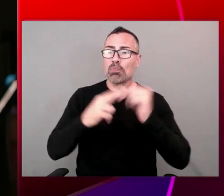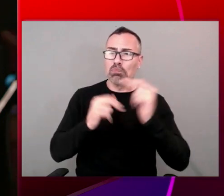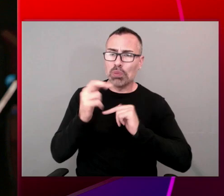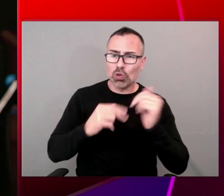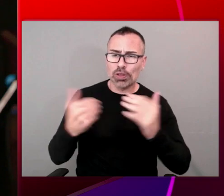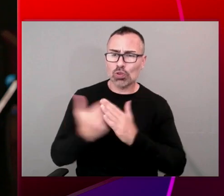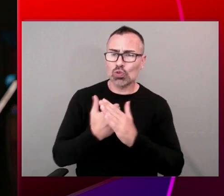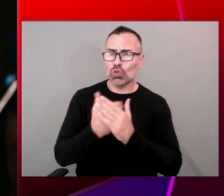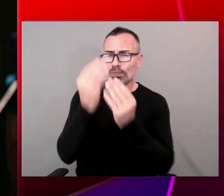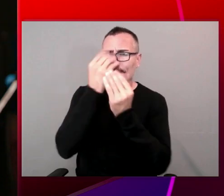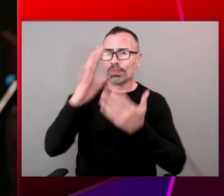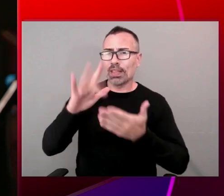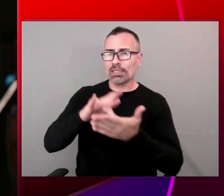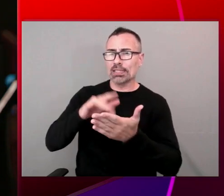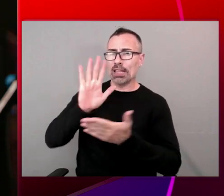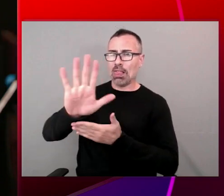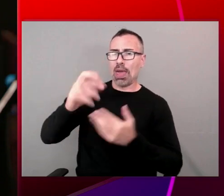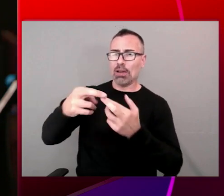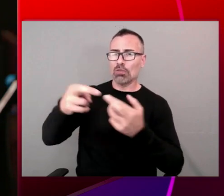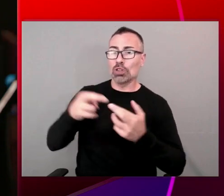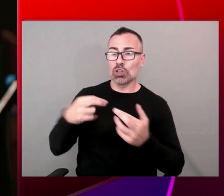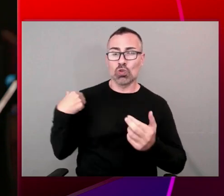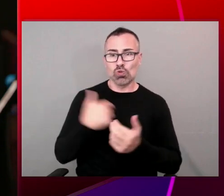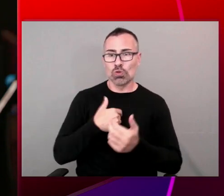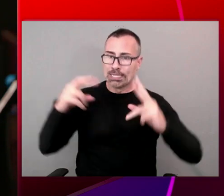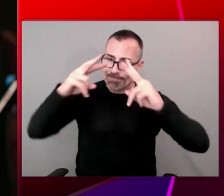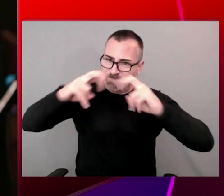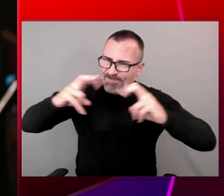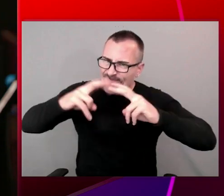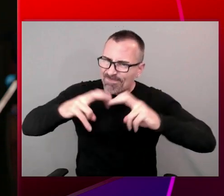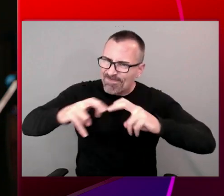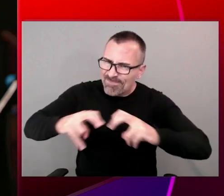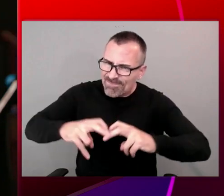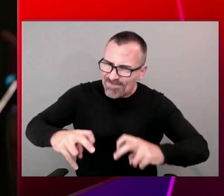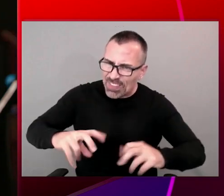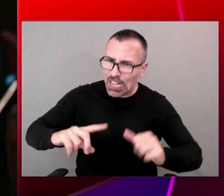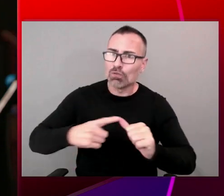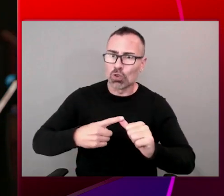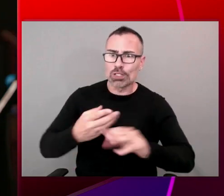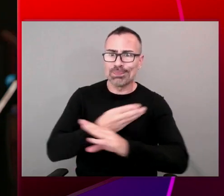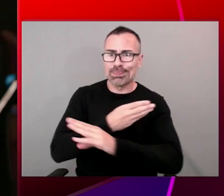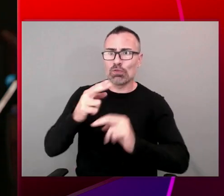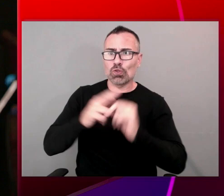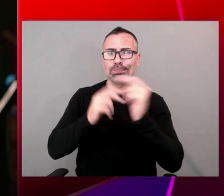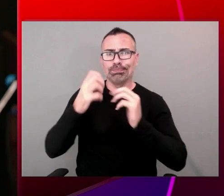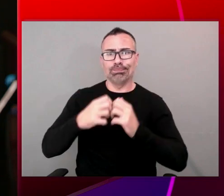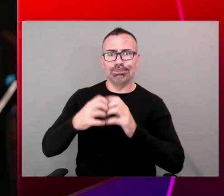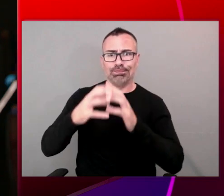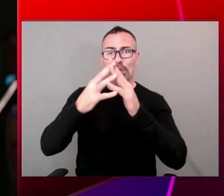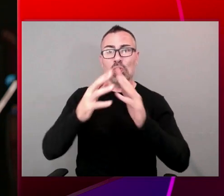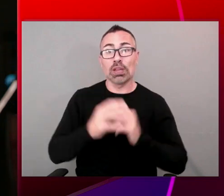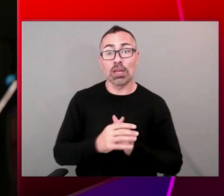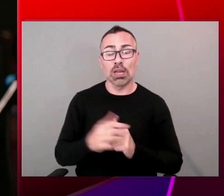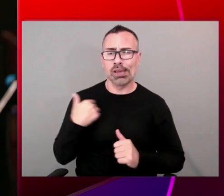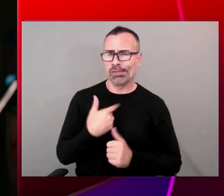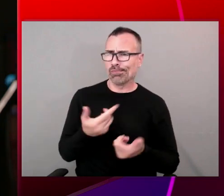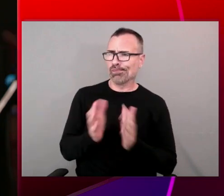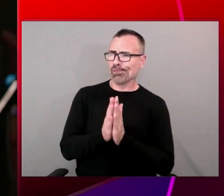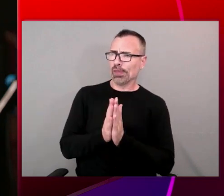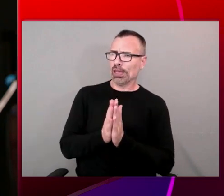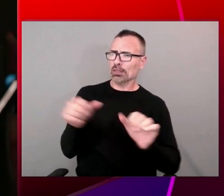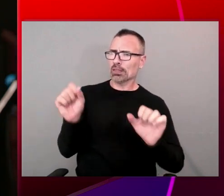region, we do a really careful analysis before we build anything. And we ask ourselves, can we use water